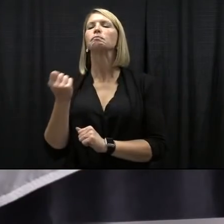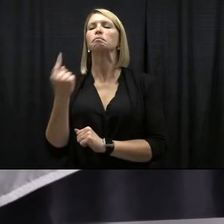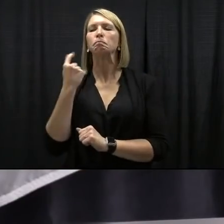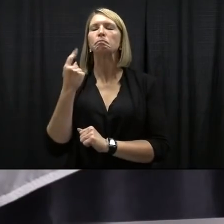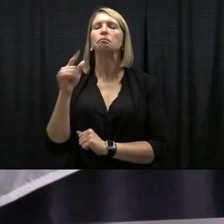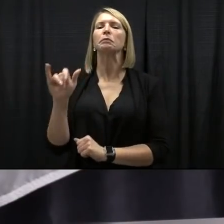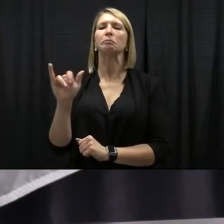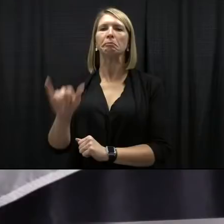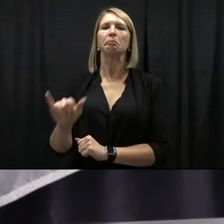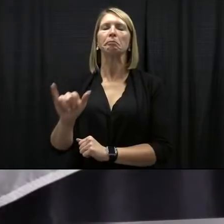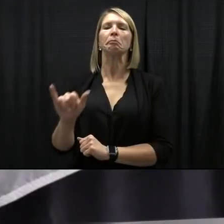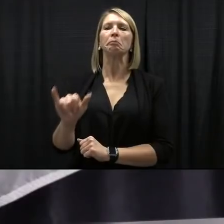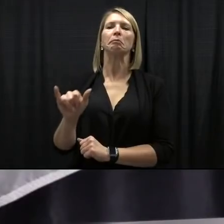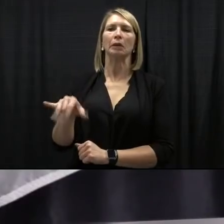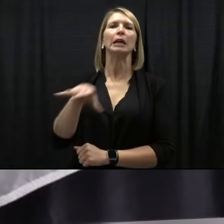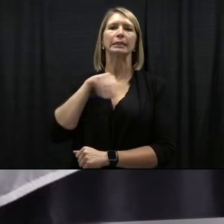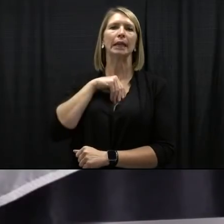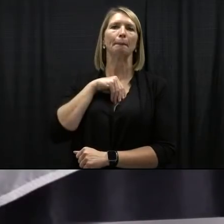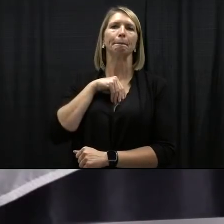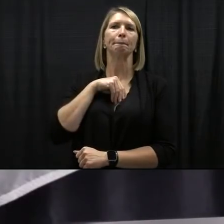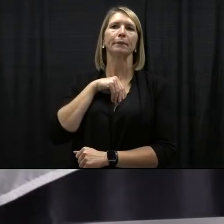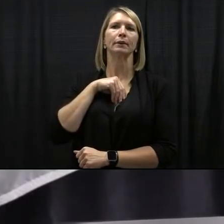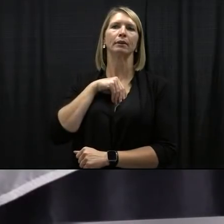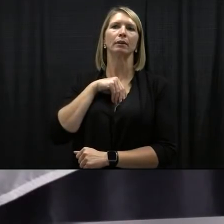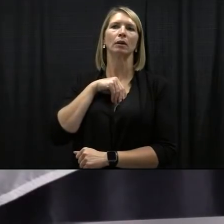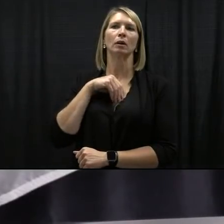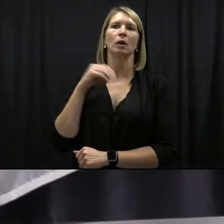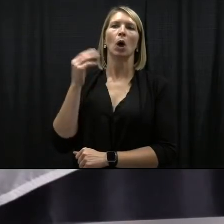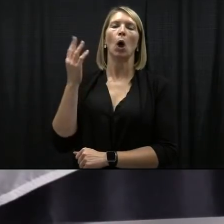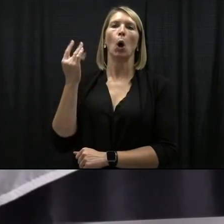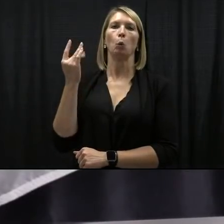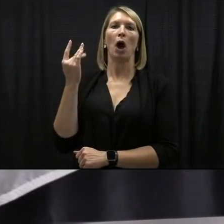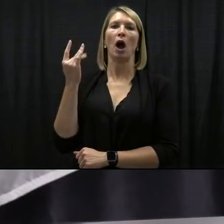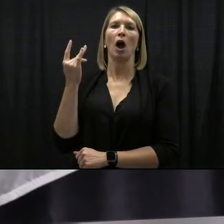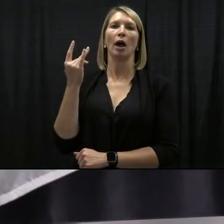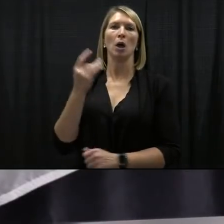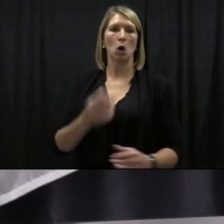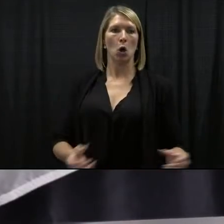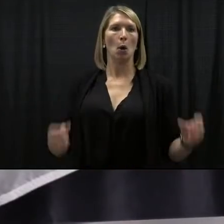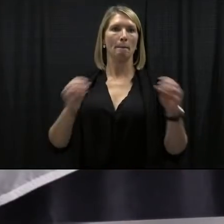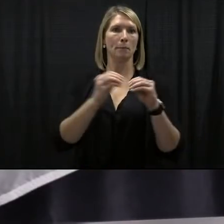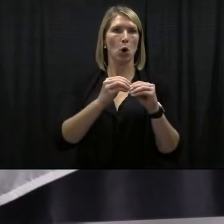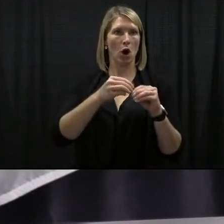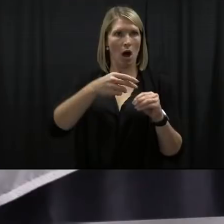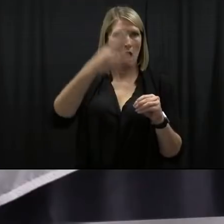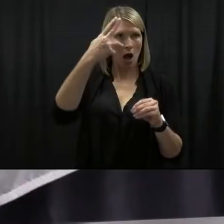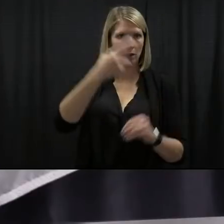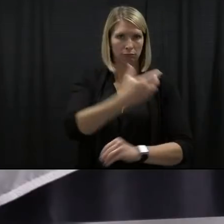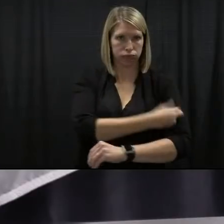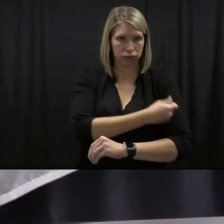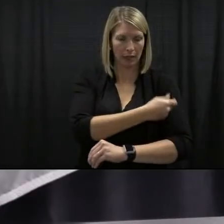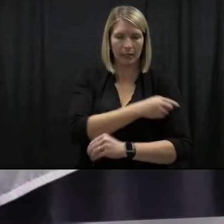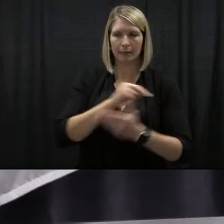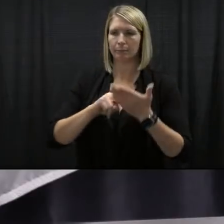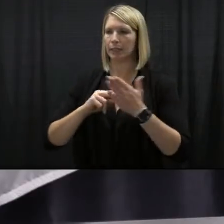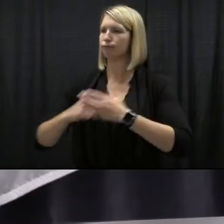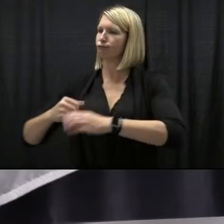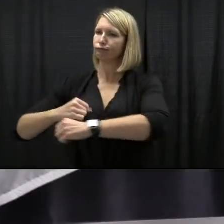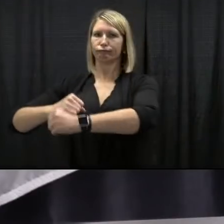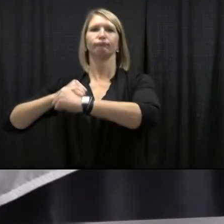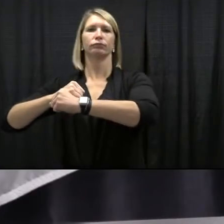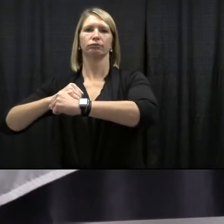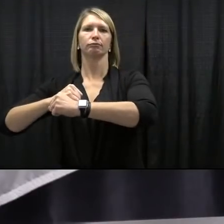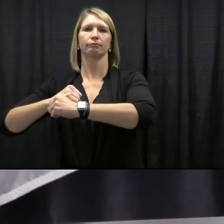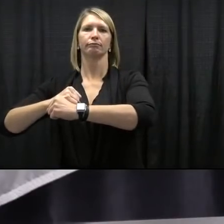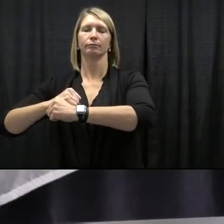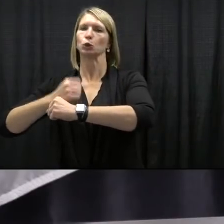in, the diminishing returns area in the gray space, and we need to make sure that we need to get the vaccine numbers